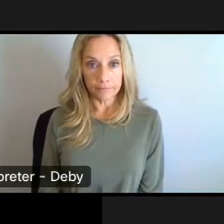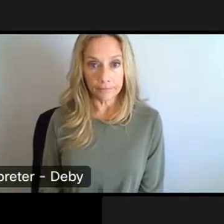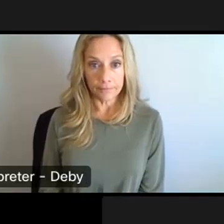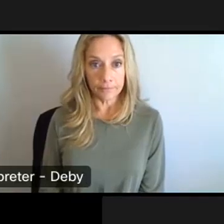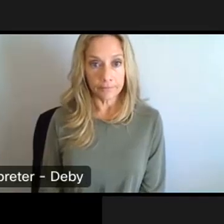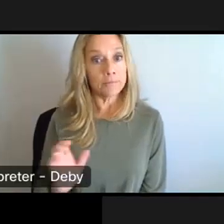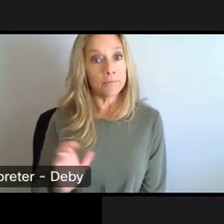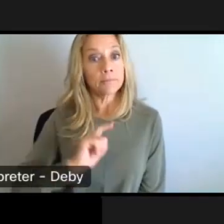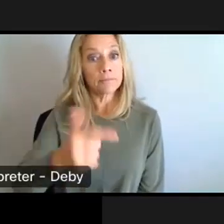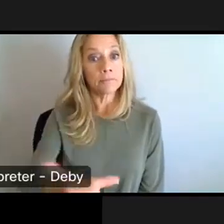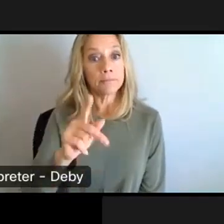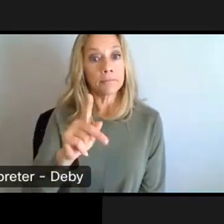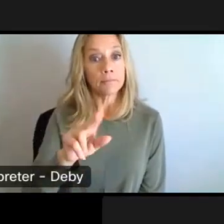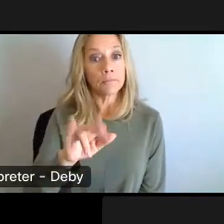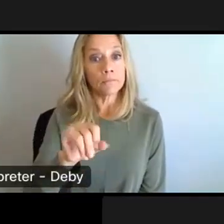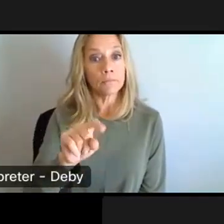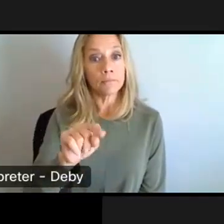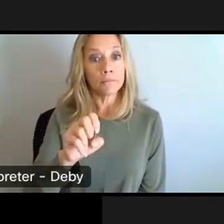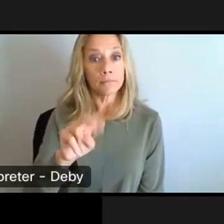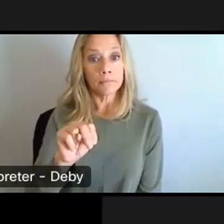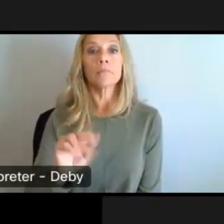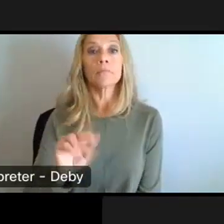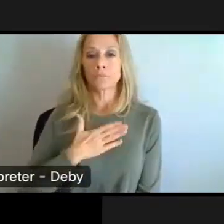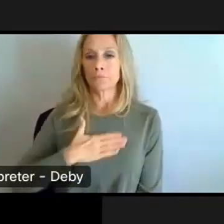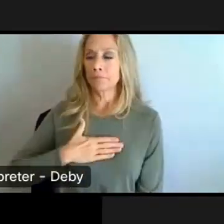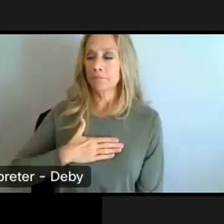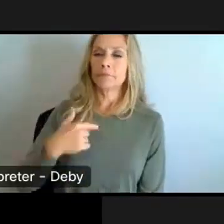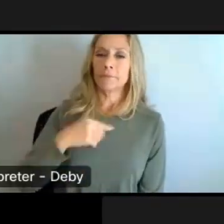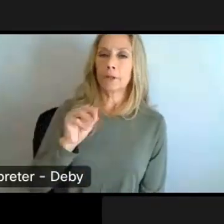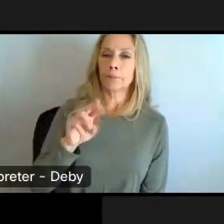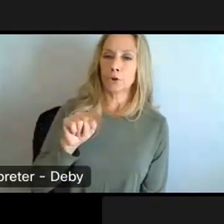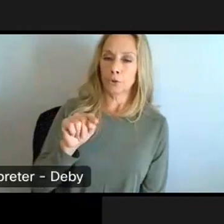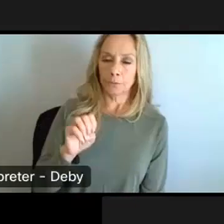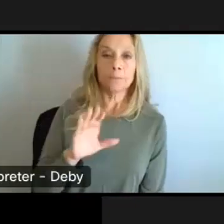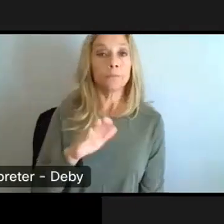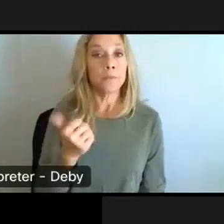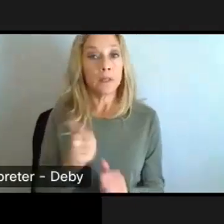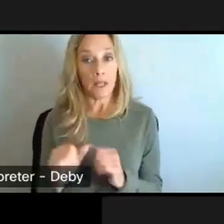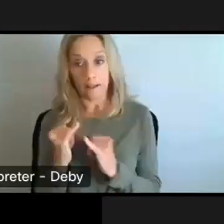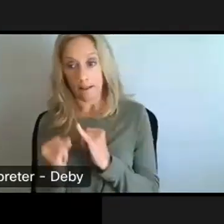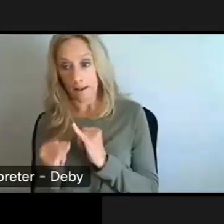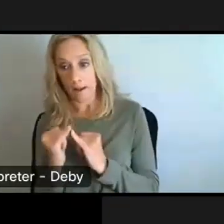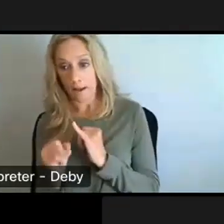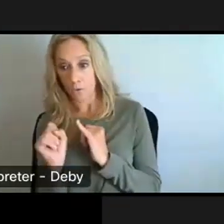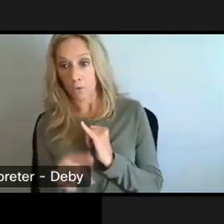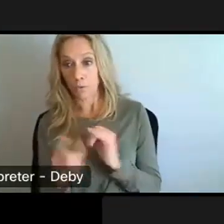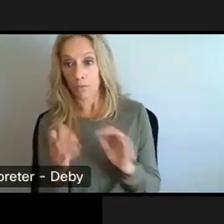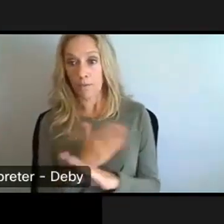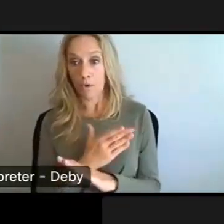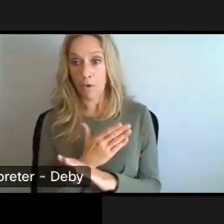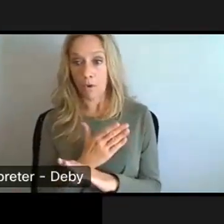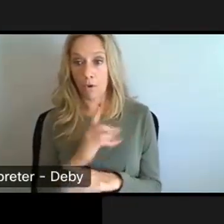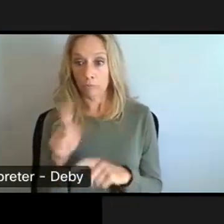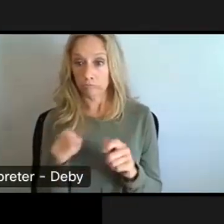And back to you, Kristen. Oh, I was muted. Any last questions before we round things